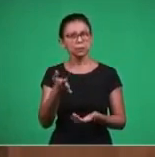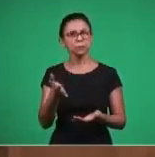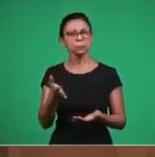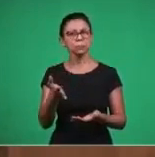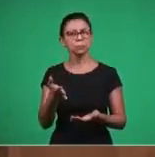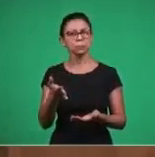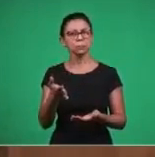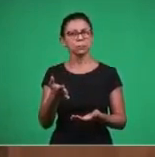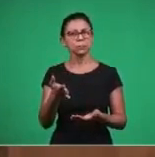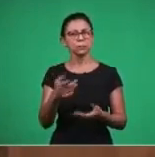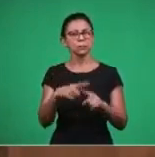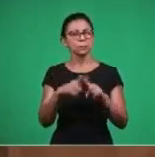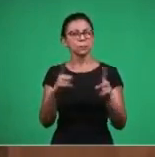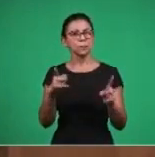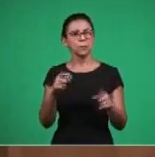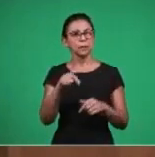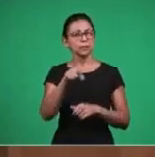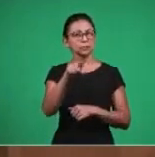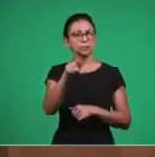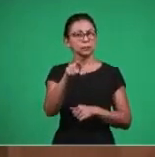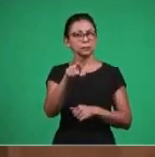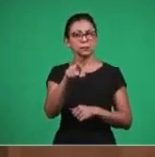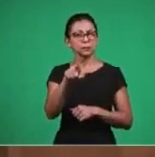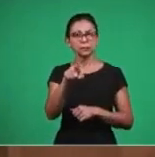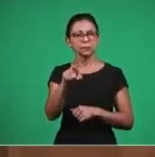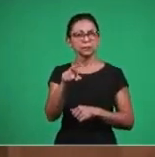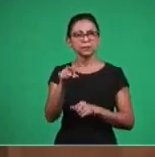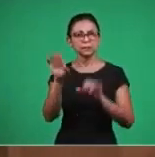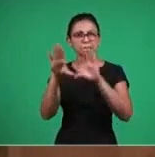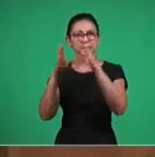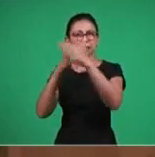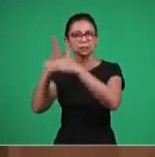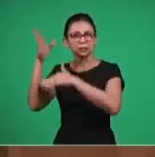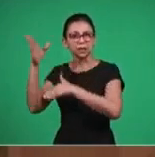but that does not excuse you